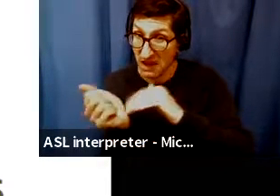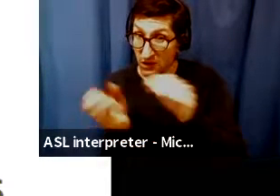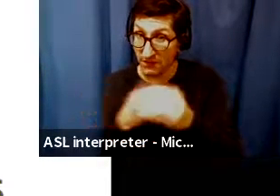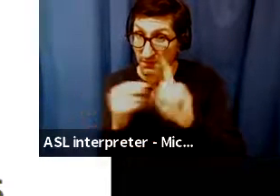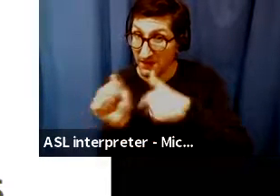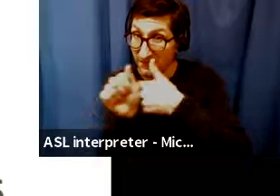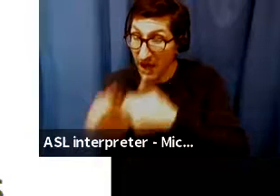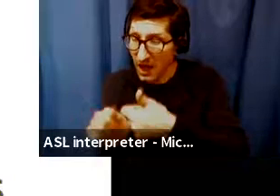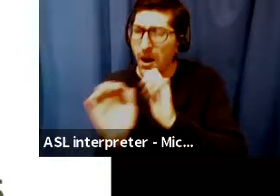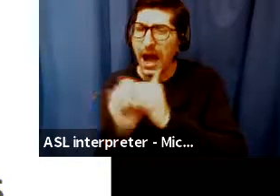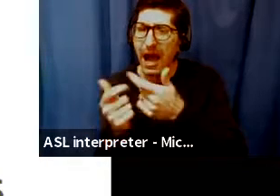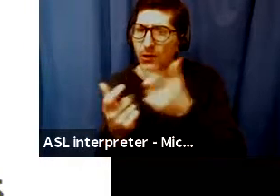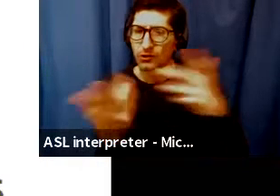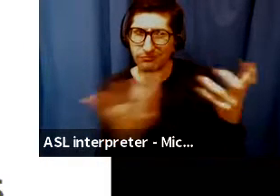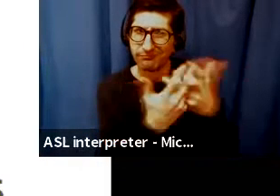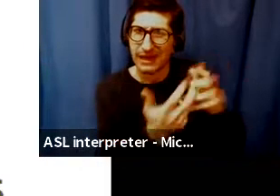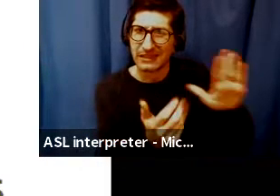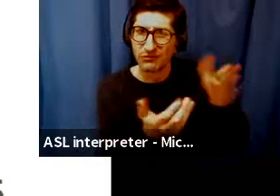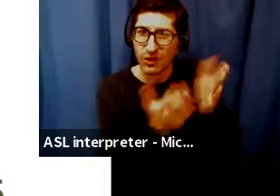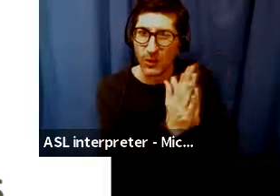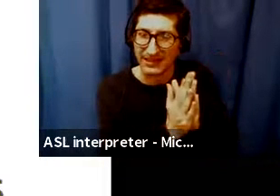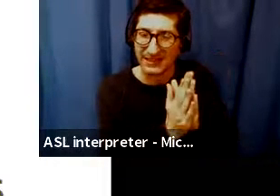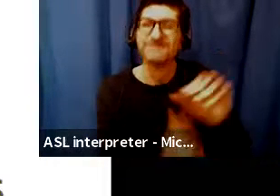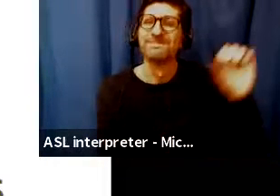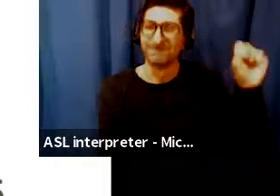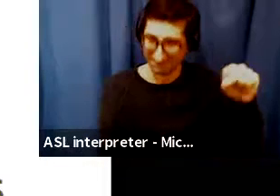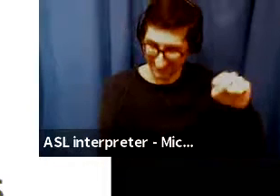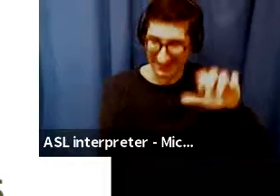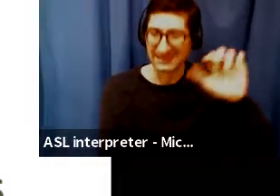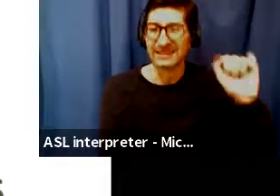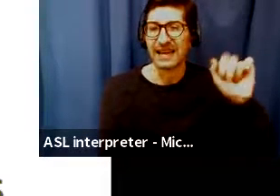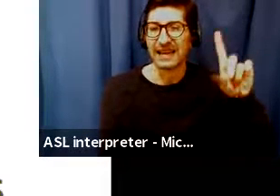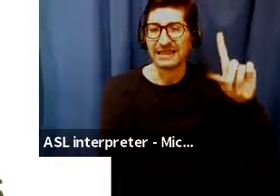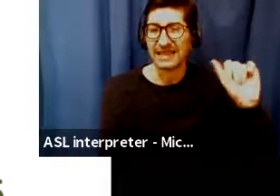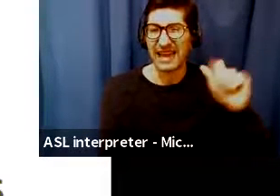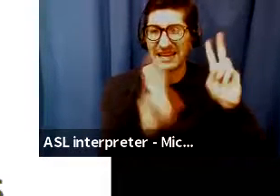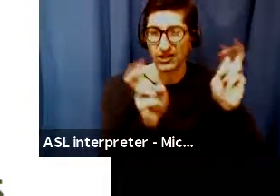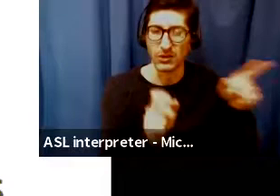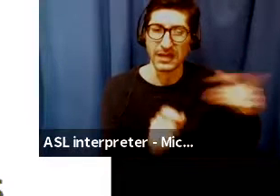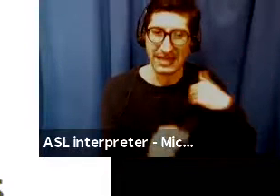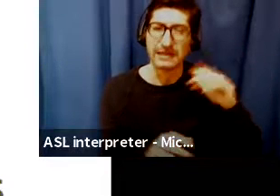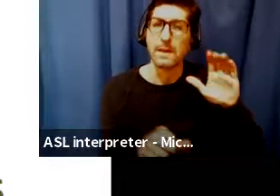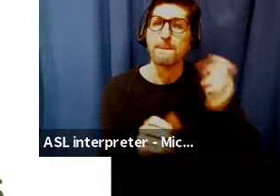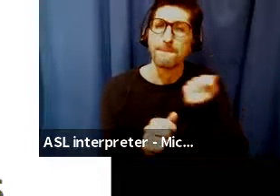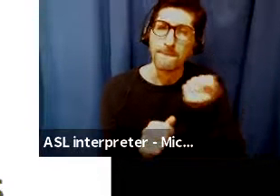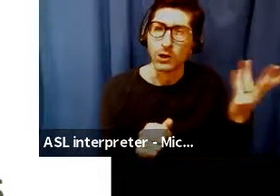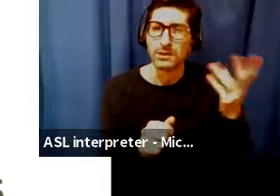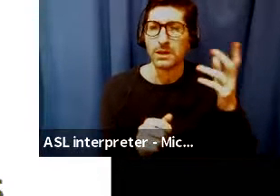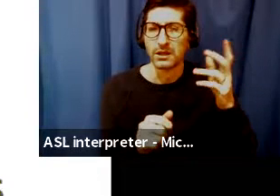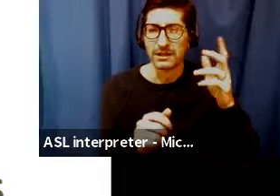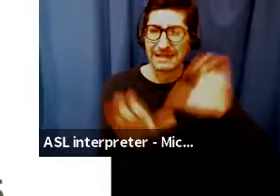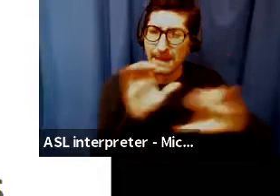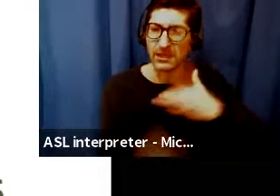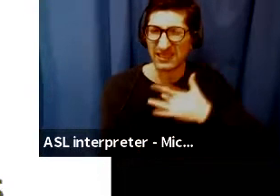request? So again, yes, this is an ADA issue. He has multiple chemical sensitivity, which is considered